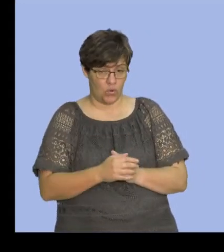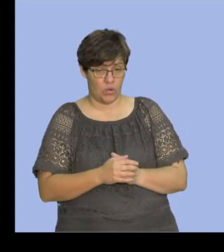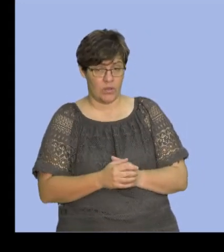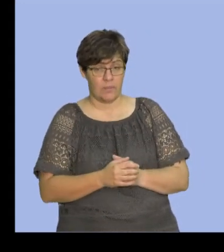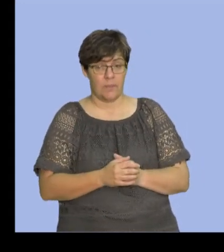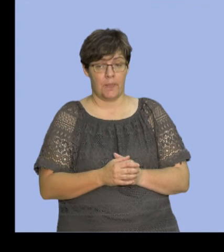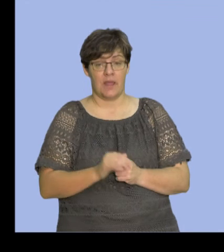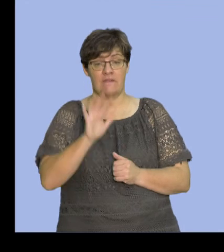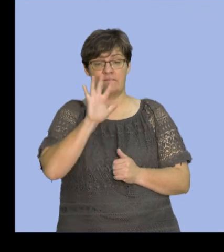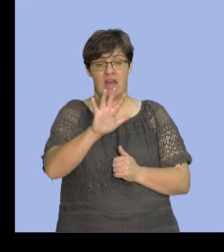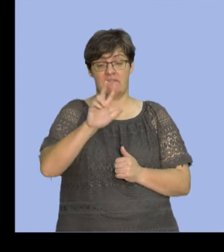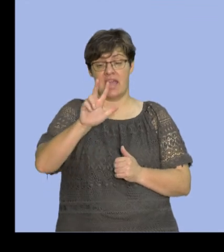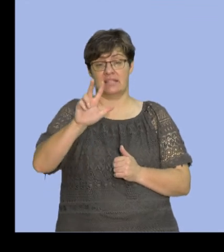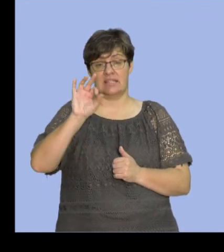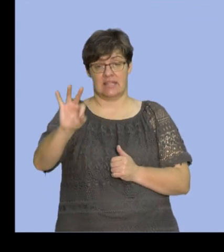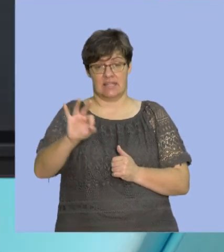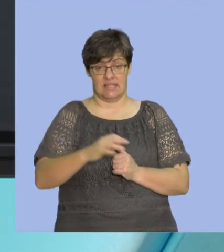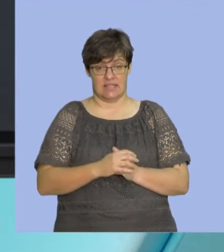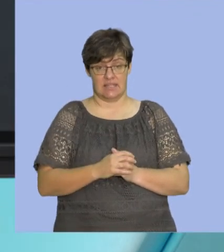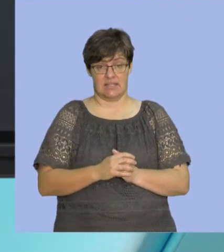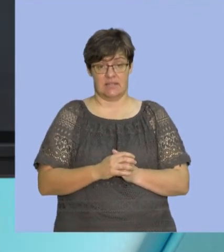here, the 583